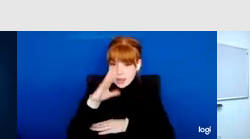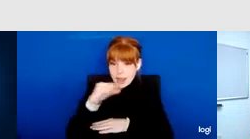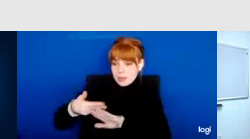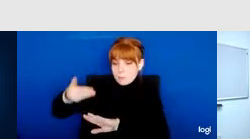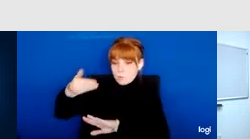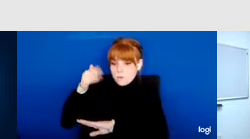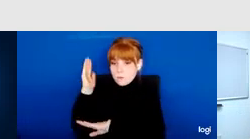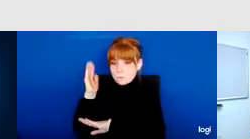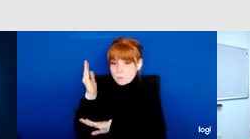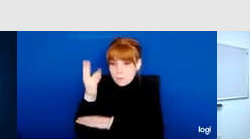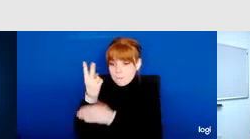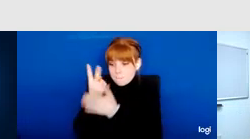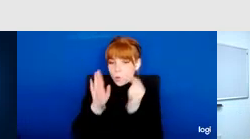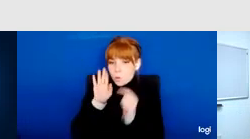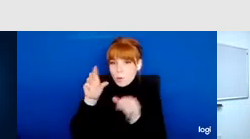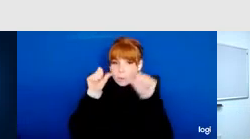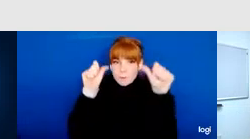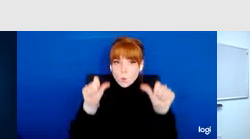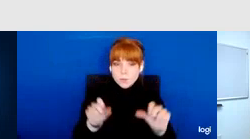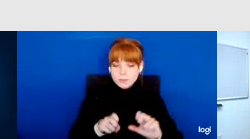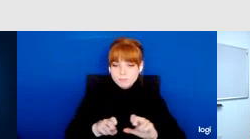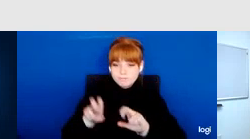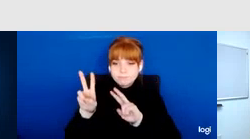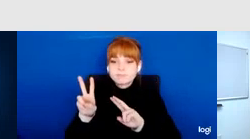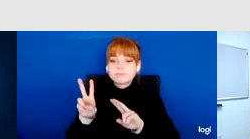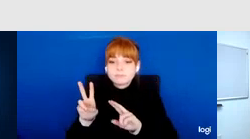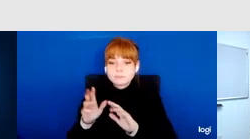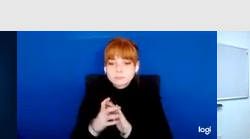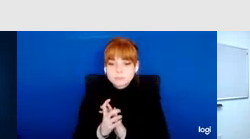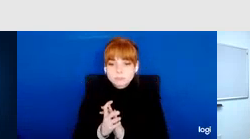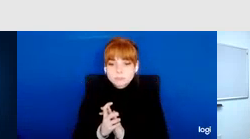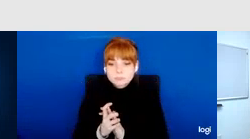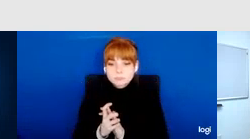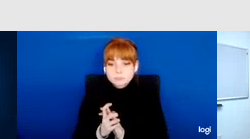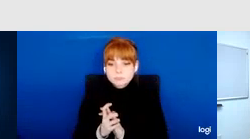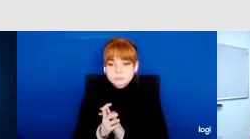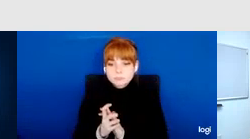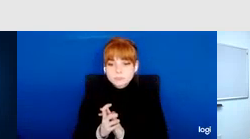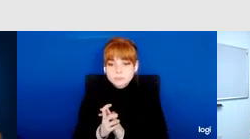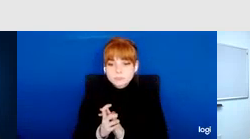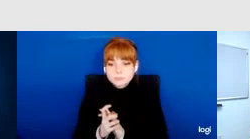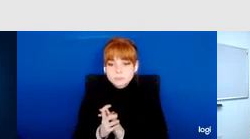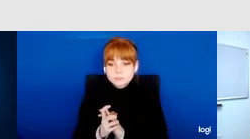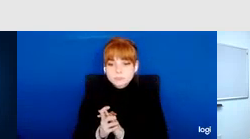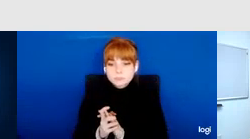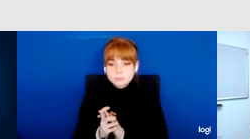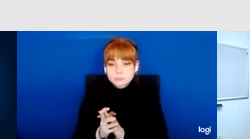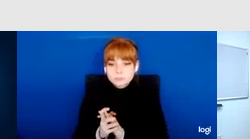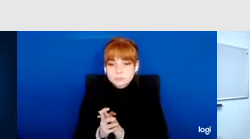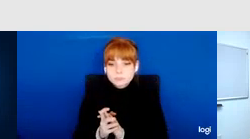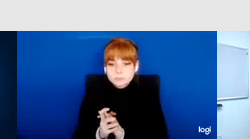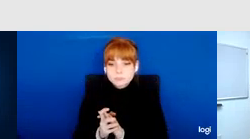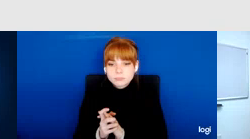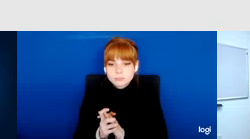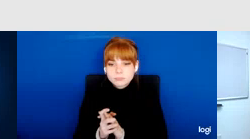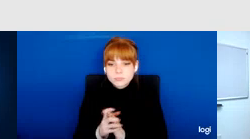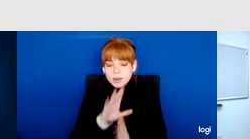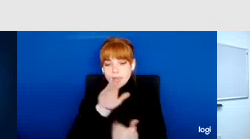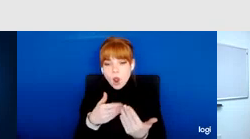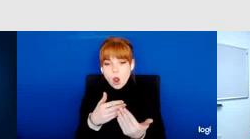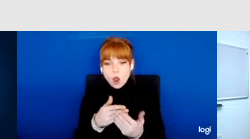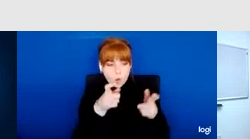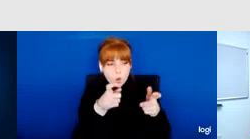are posted, will be posted on the extranet, and all the coordinators who work with non-executive branch ACTs will have